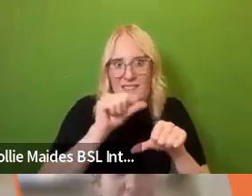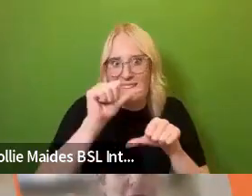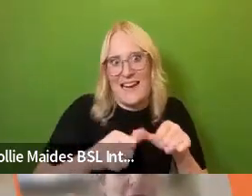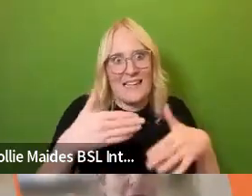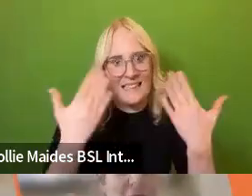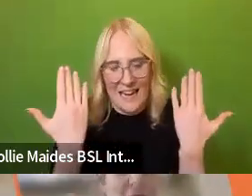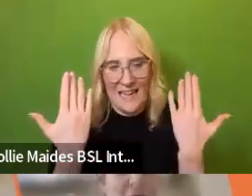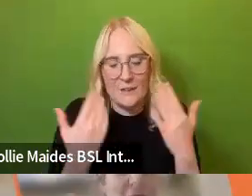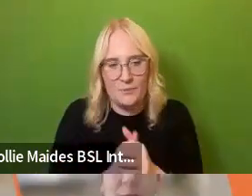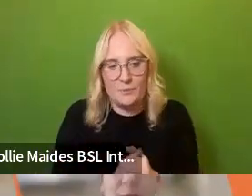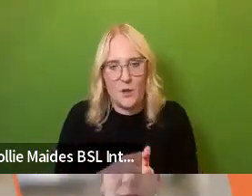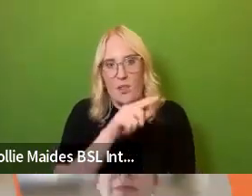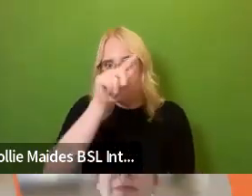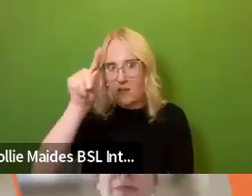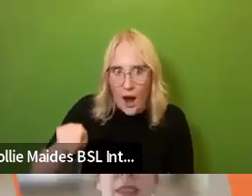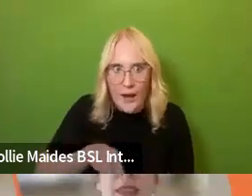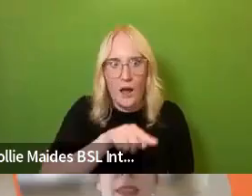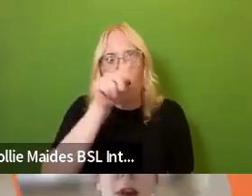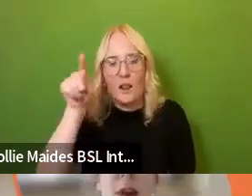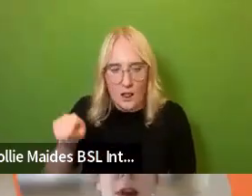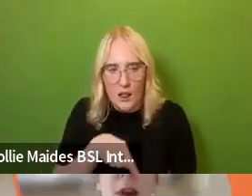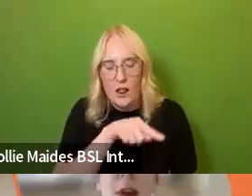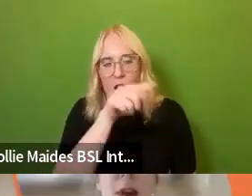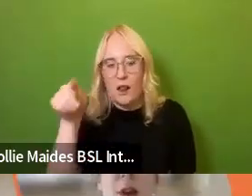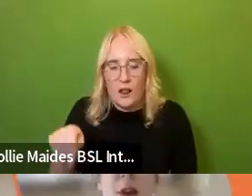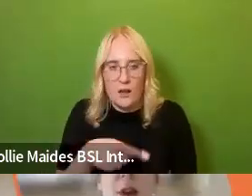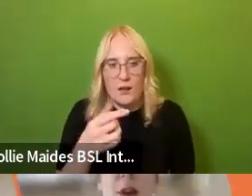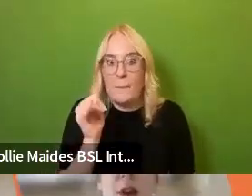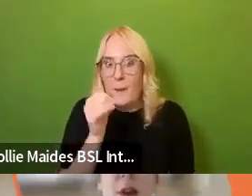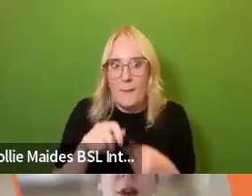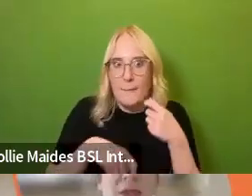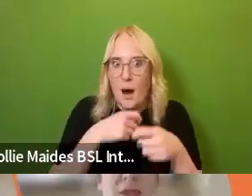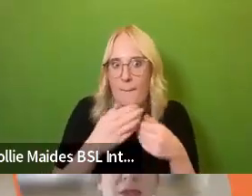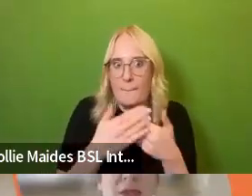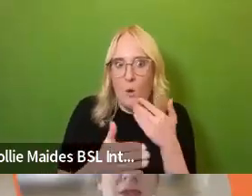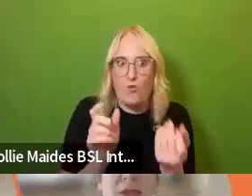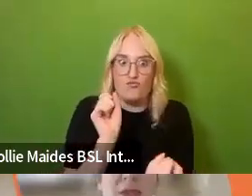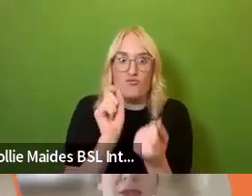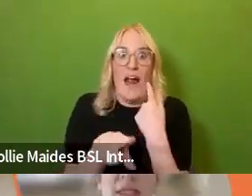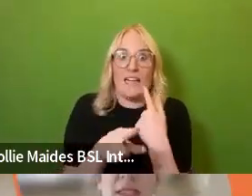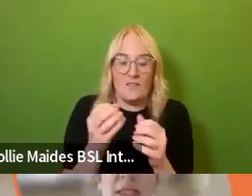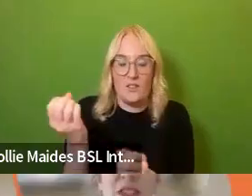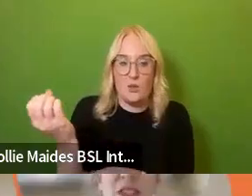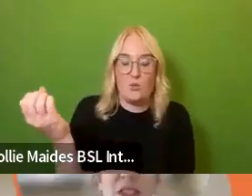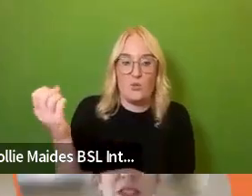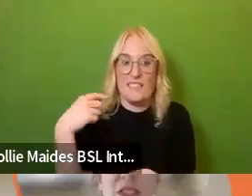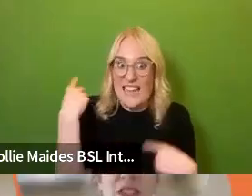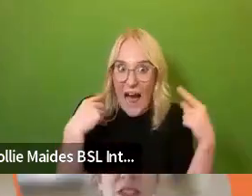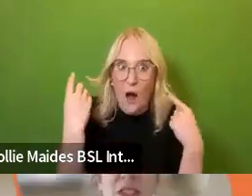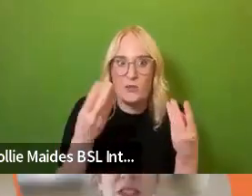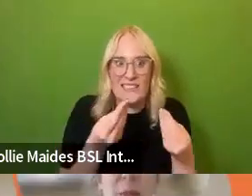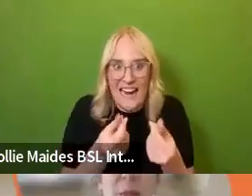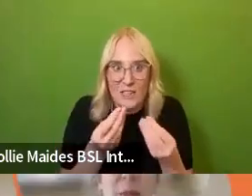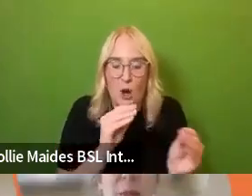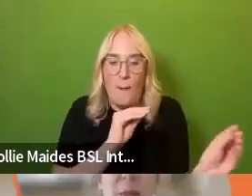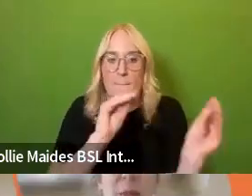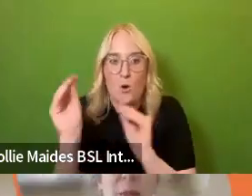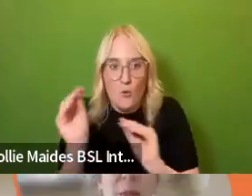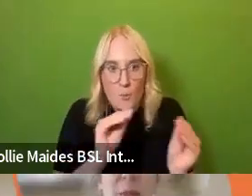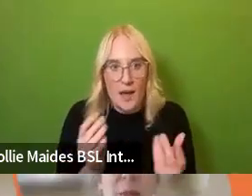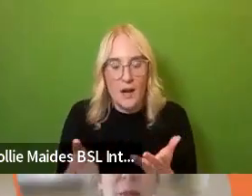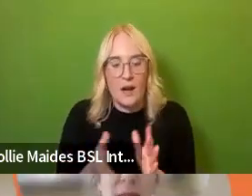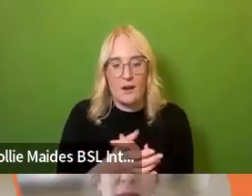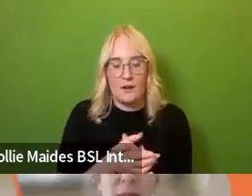talking about that cycle. They might become more reactive to sounds, textures, or movement, partly because